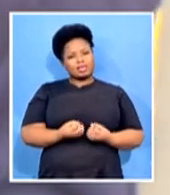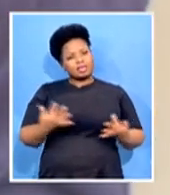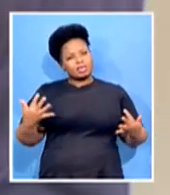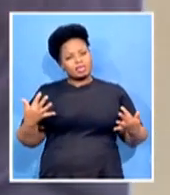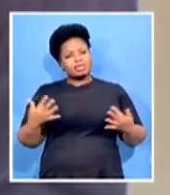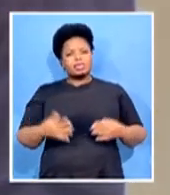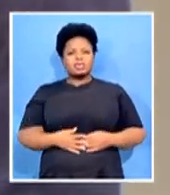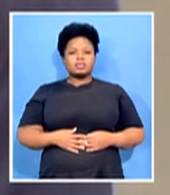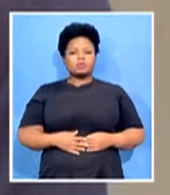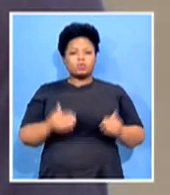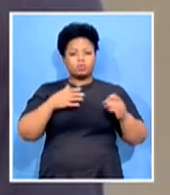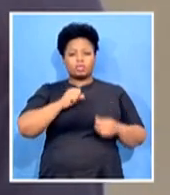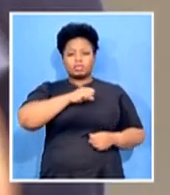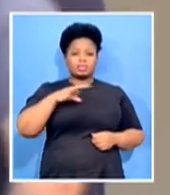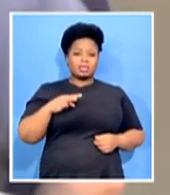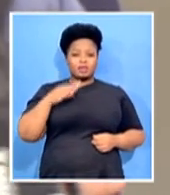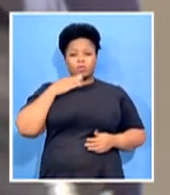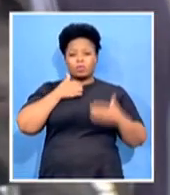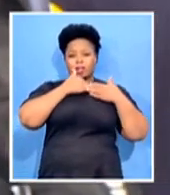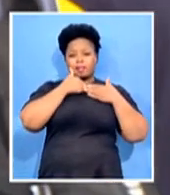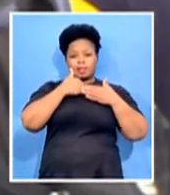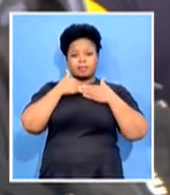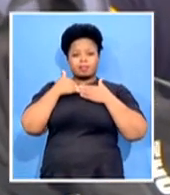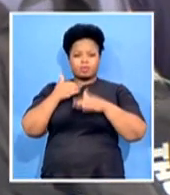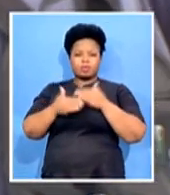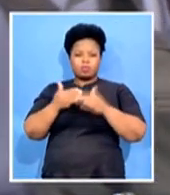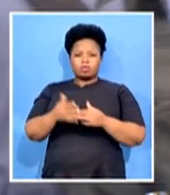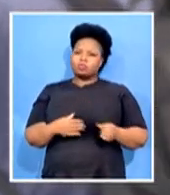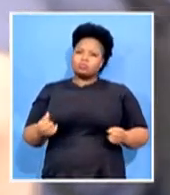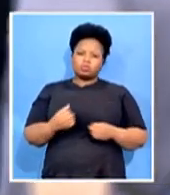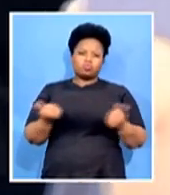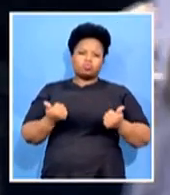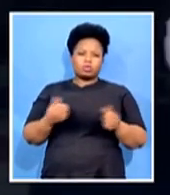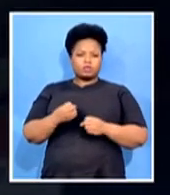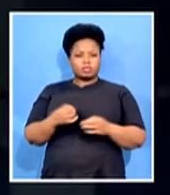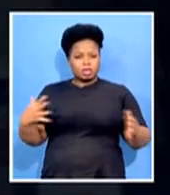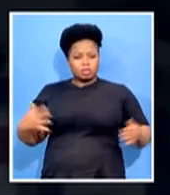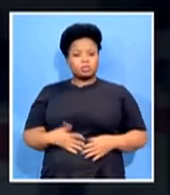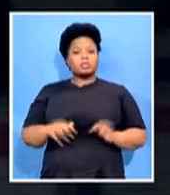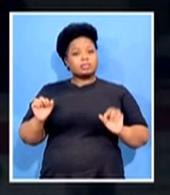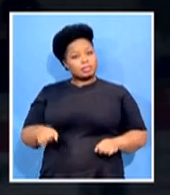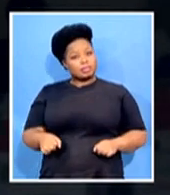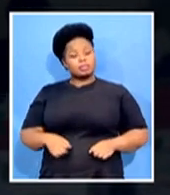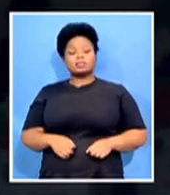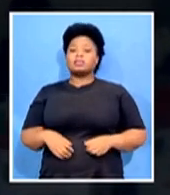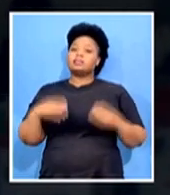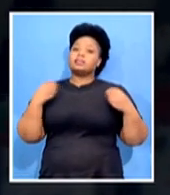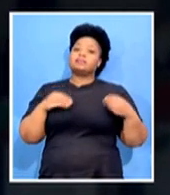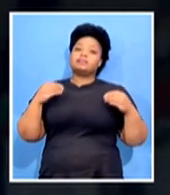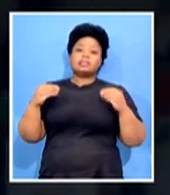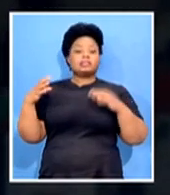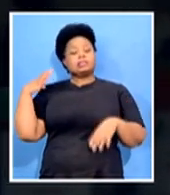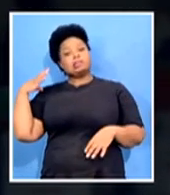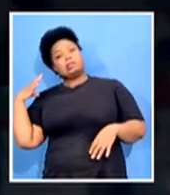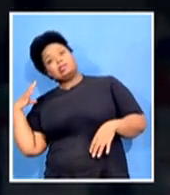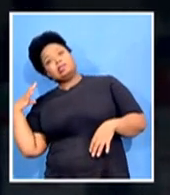assisting in this process have already started arriving. So quite a momentous occasion in this particular instance, Blaine, in the sense that this